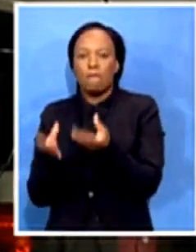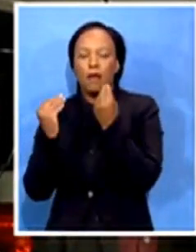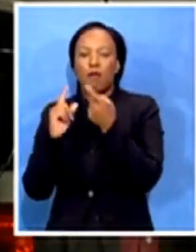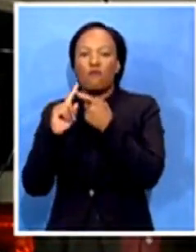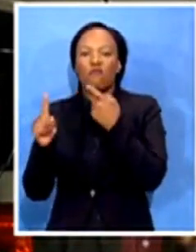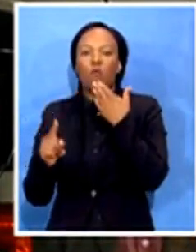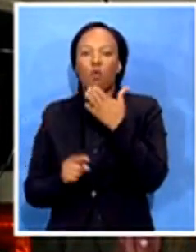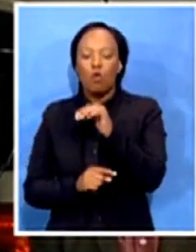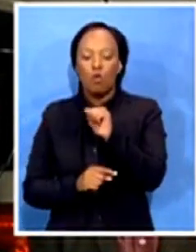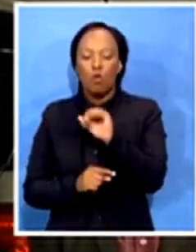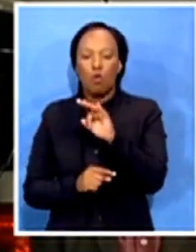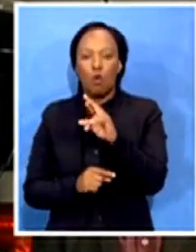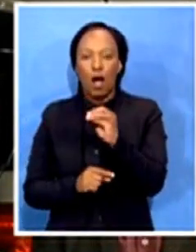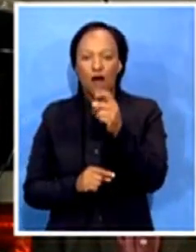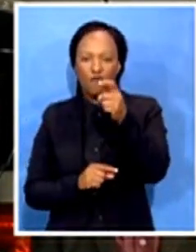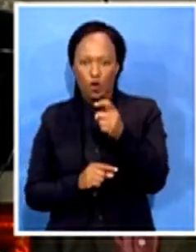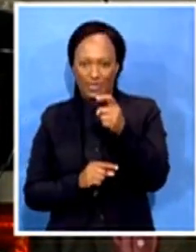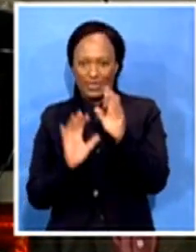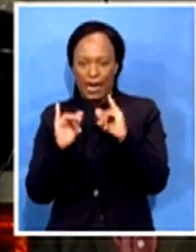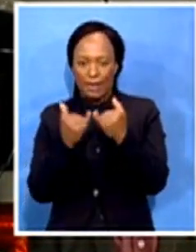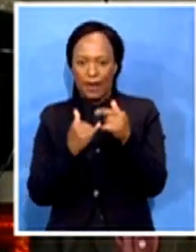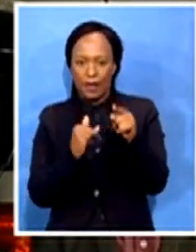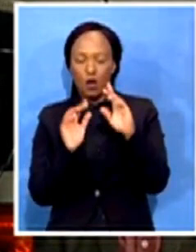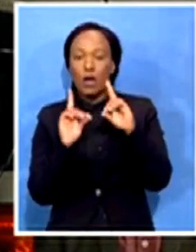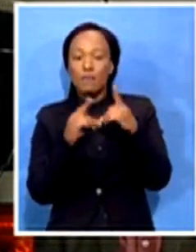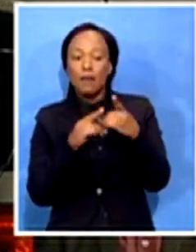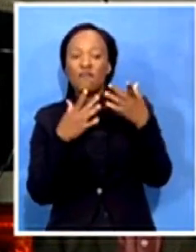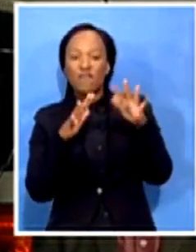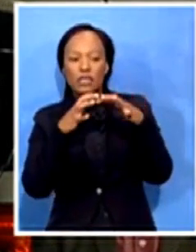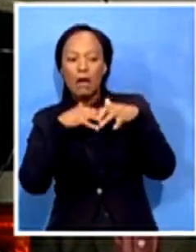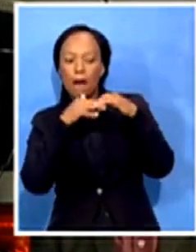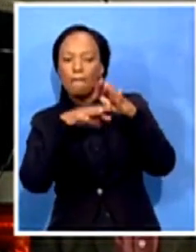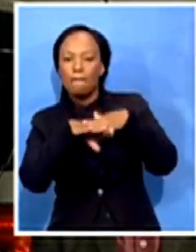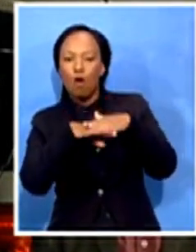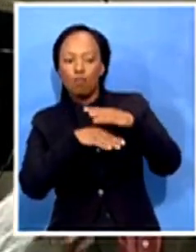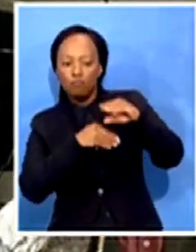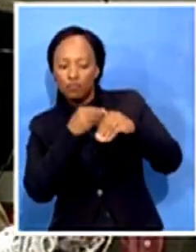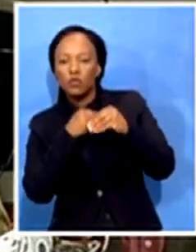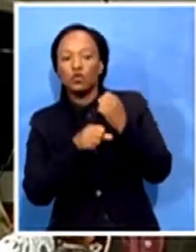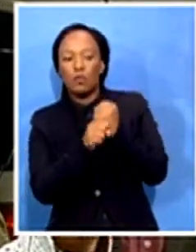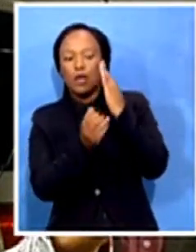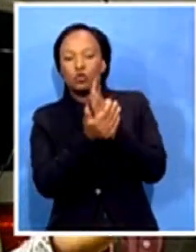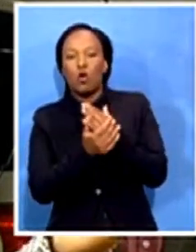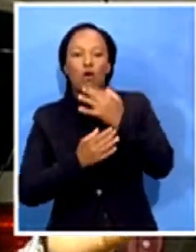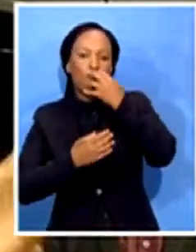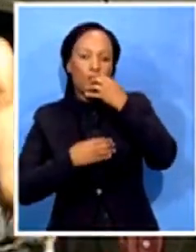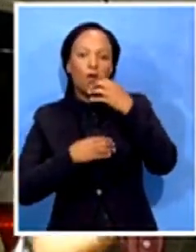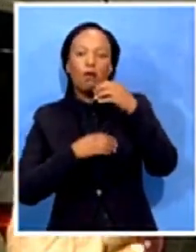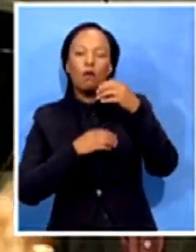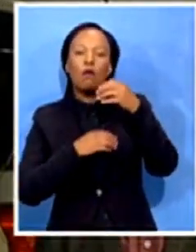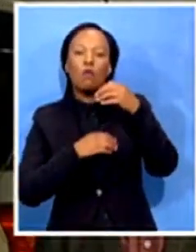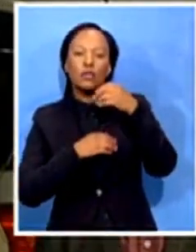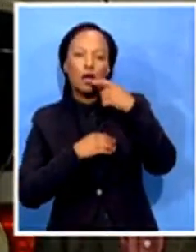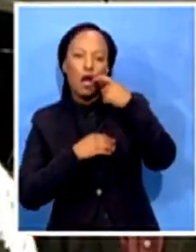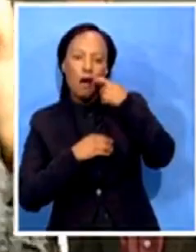department has developed additional measures to make sure that we never run short of oxygen. You know that AFROX